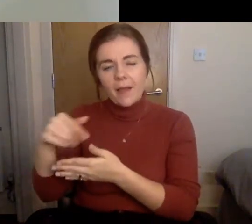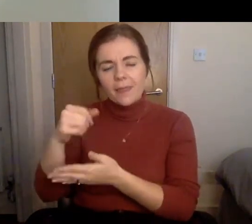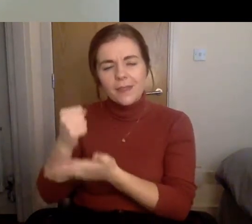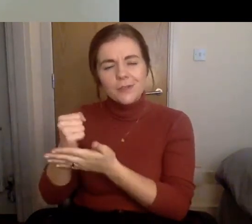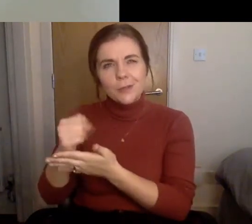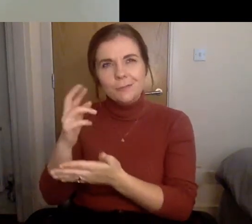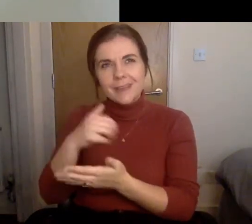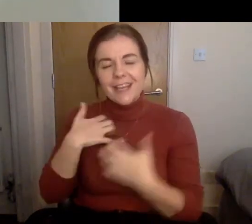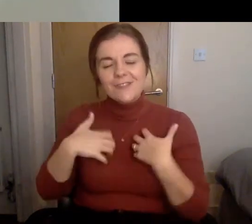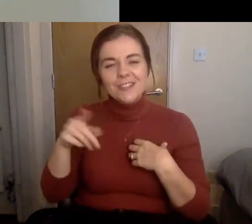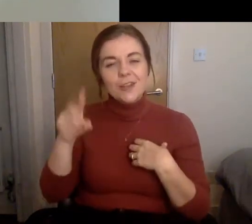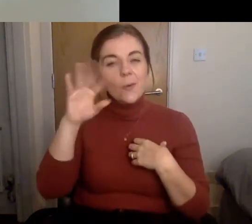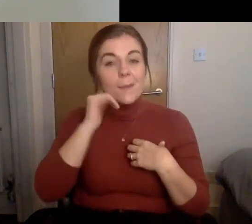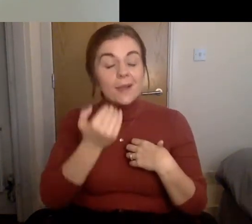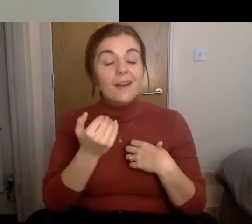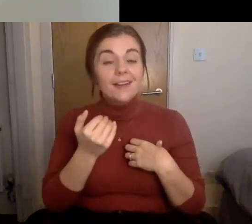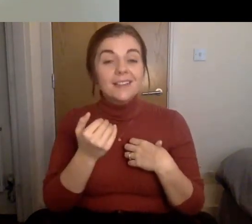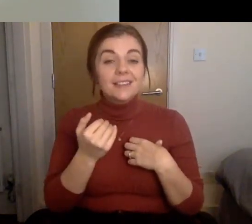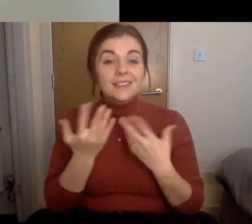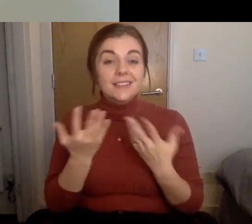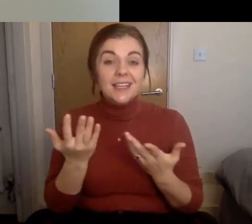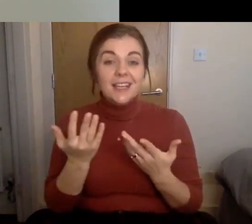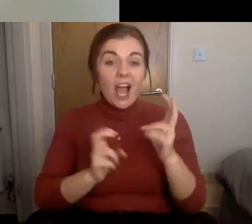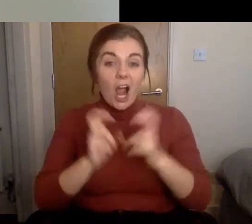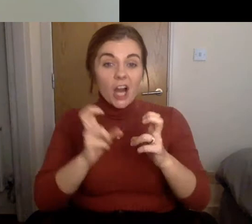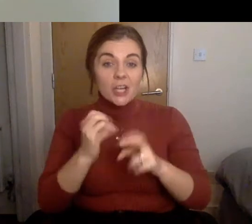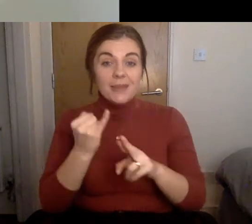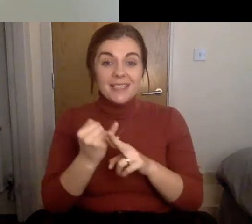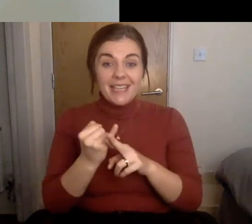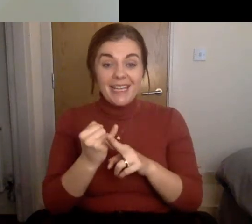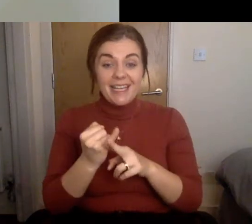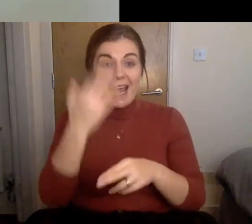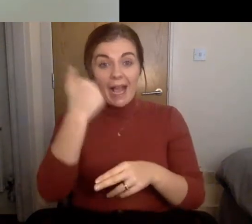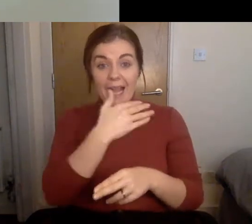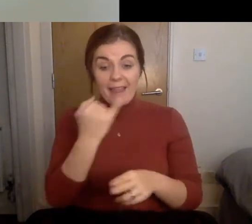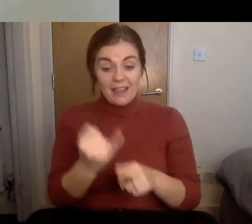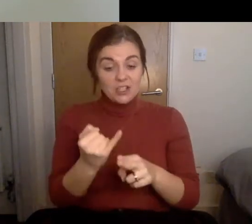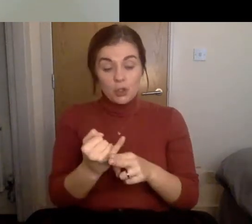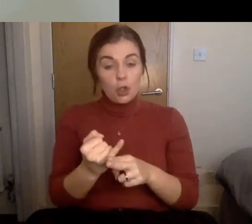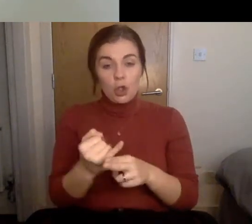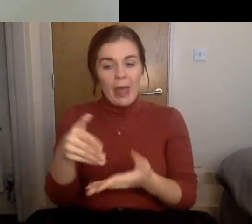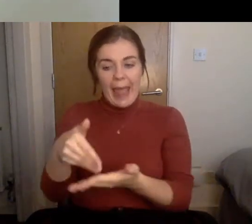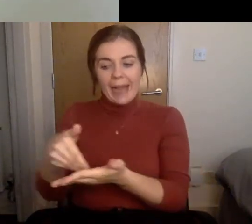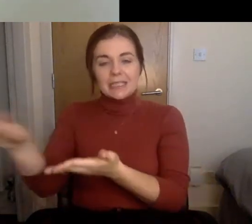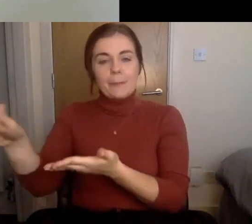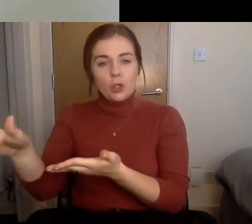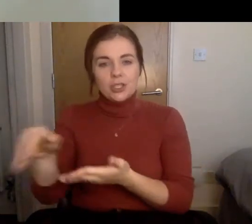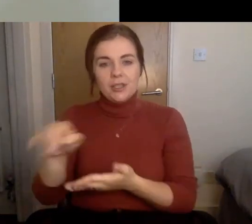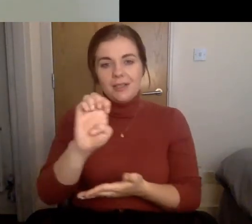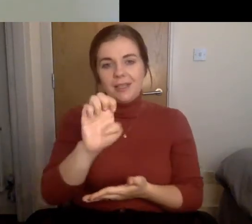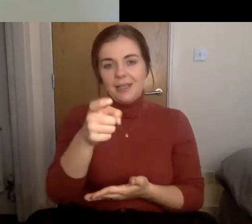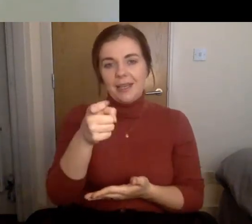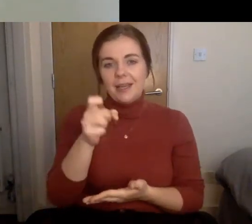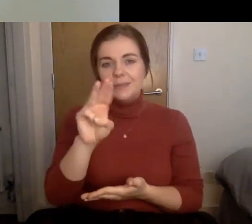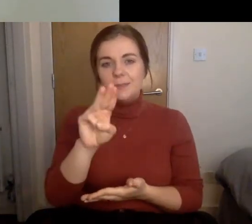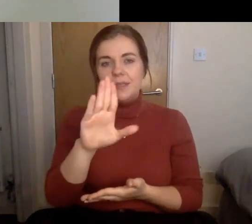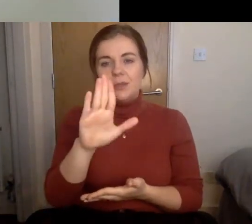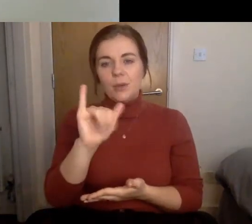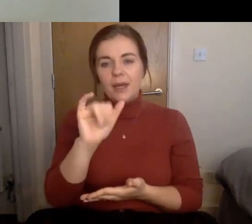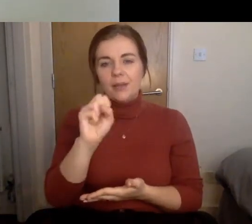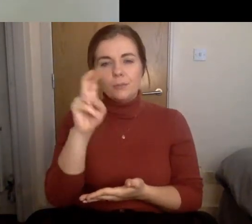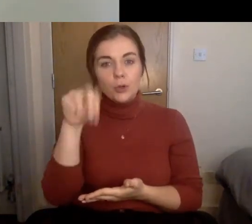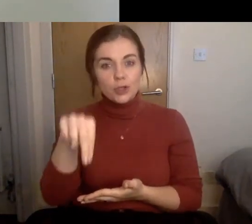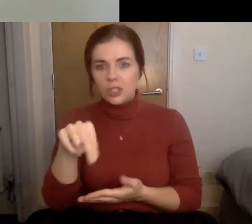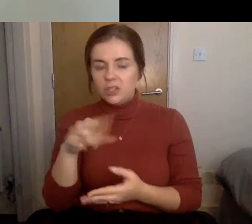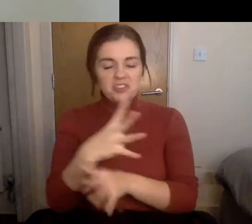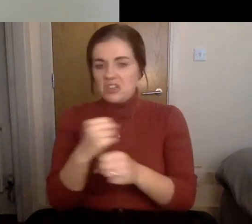school, exclusion or expulsion should never be on the menu, because nobody is beyond redemption. And again, like we'd